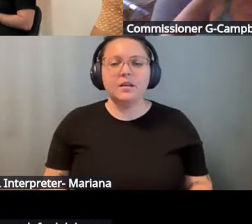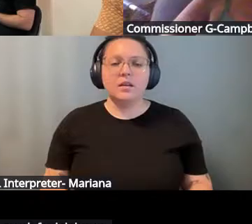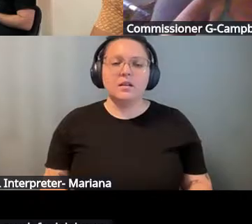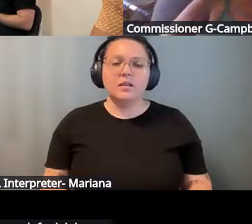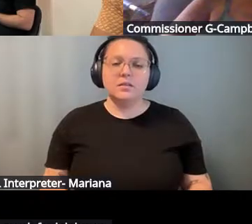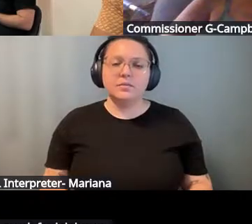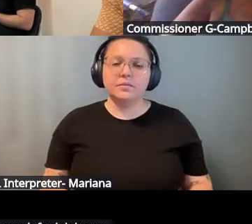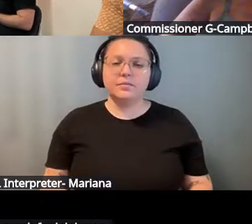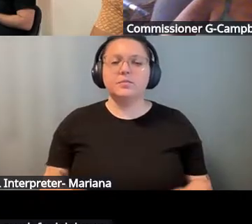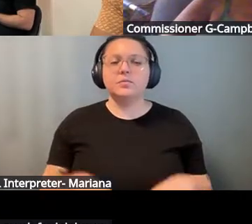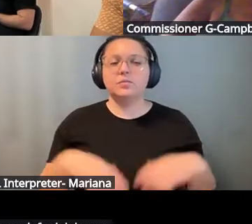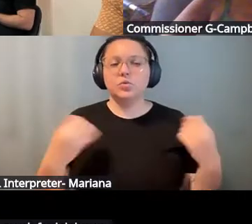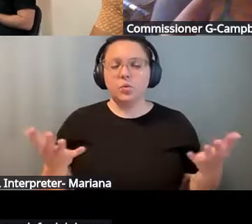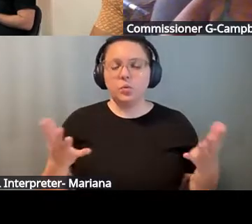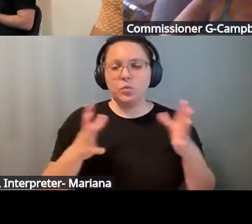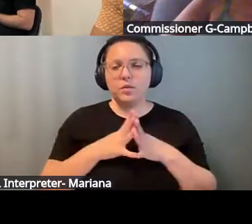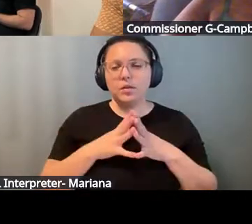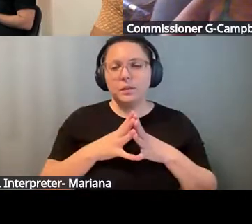So